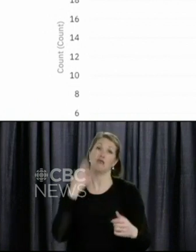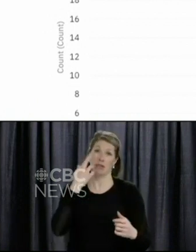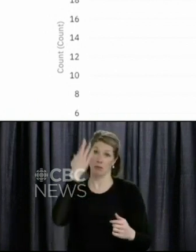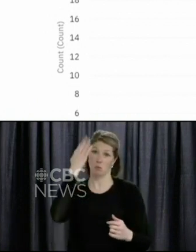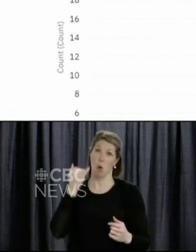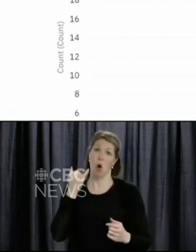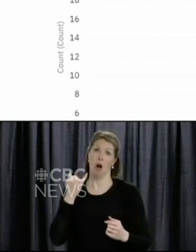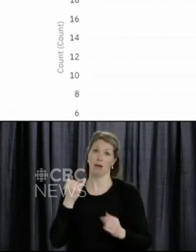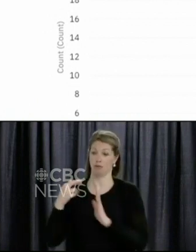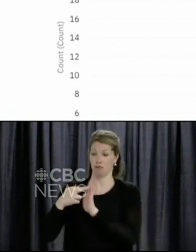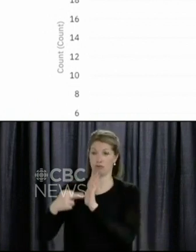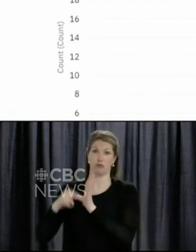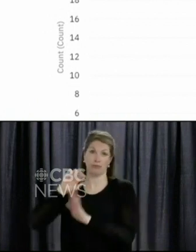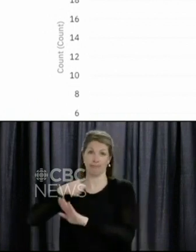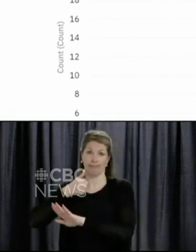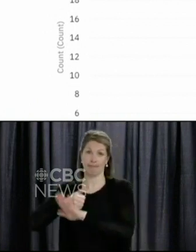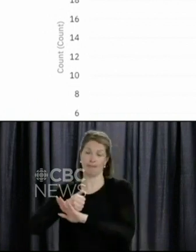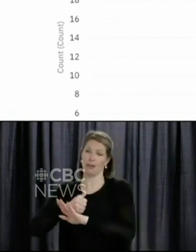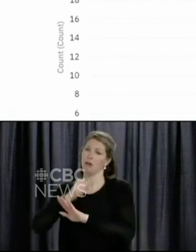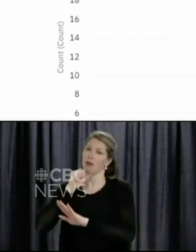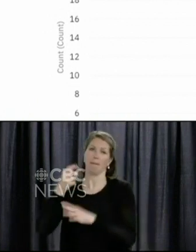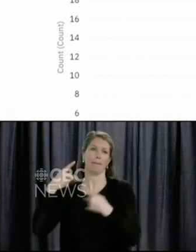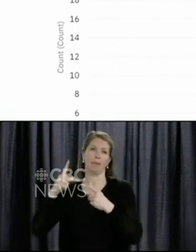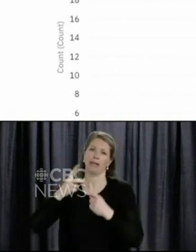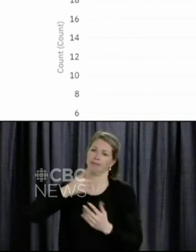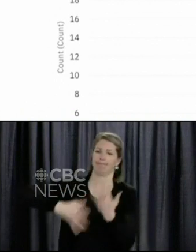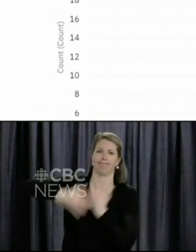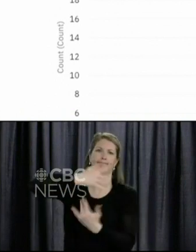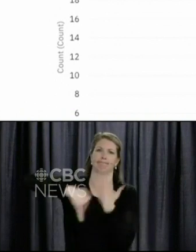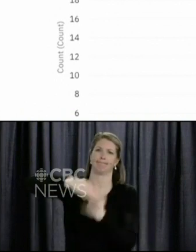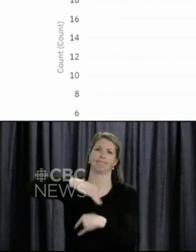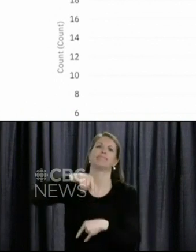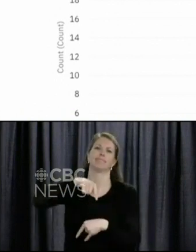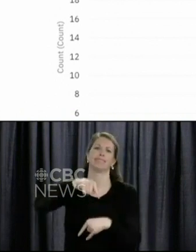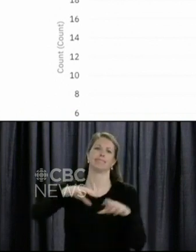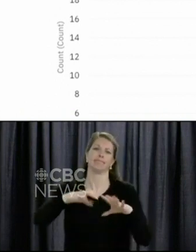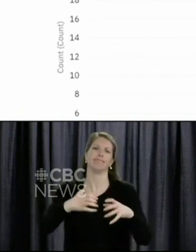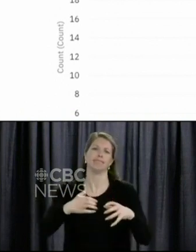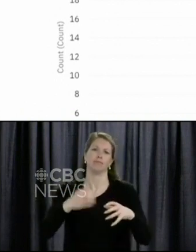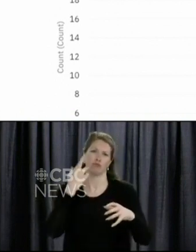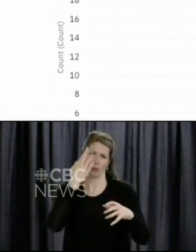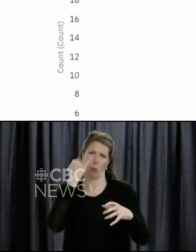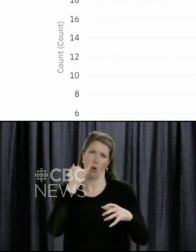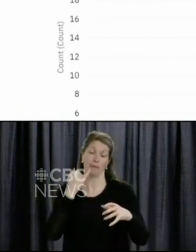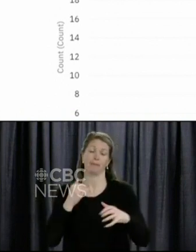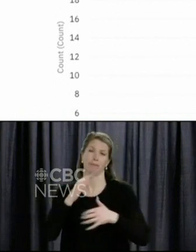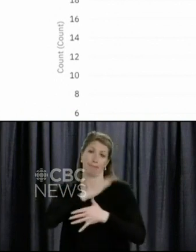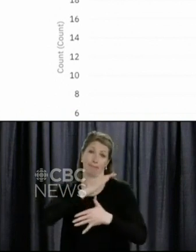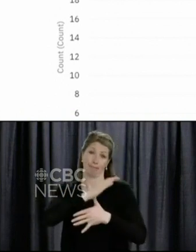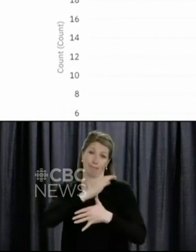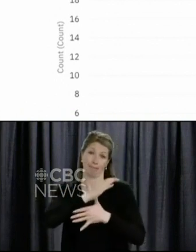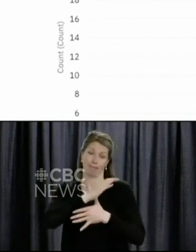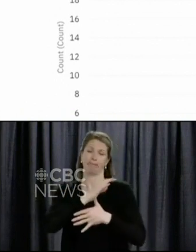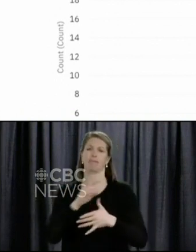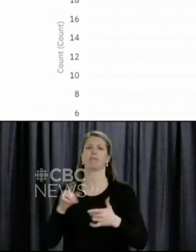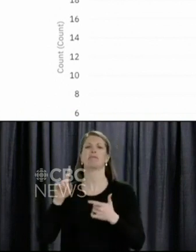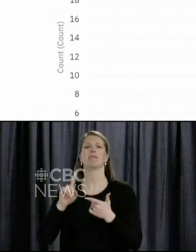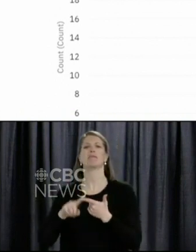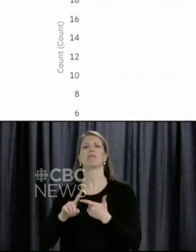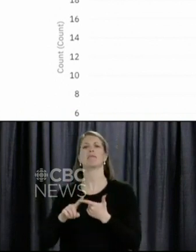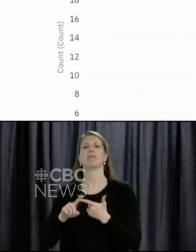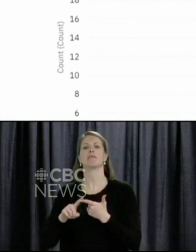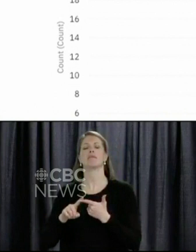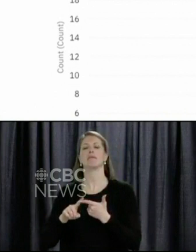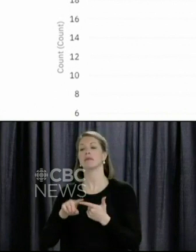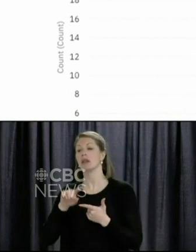will be very difficult to do in the very near future. Secondly, it tells us that the